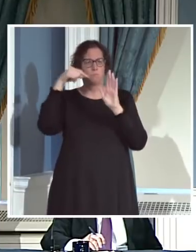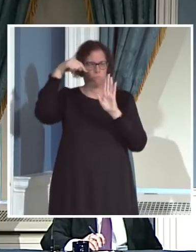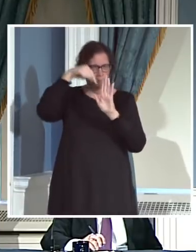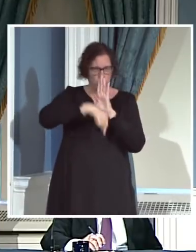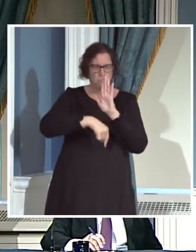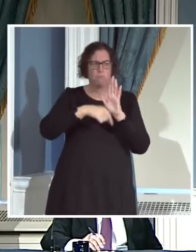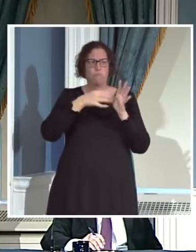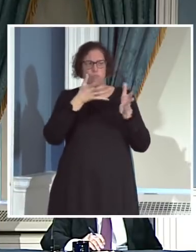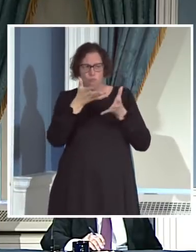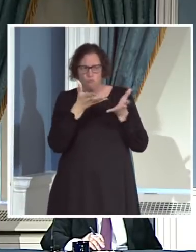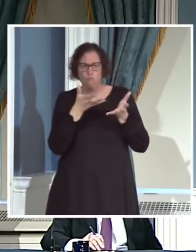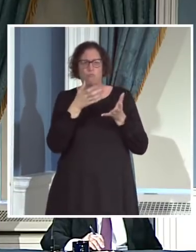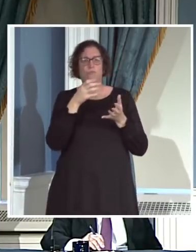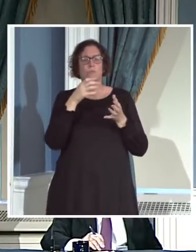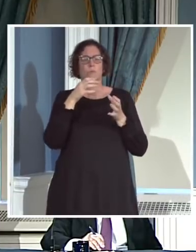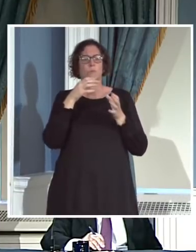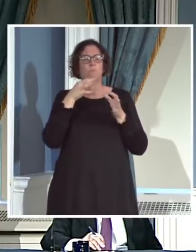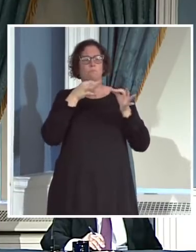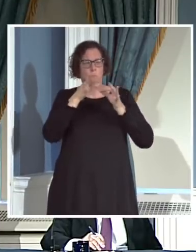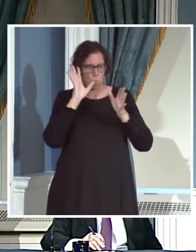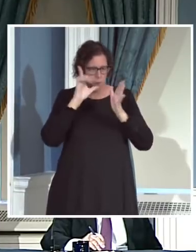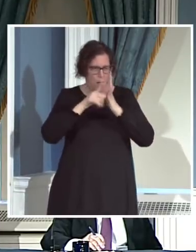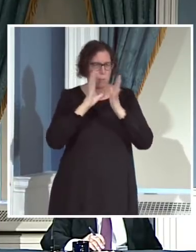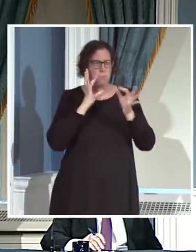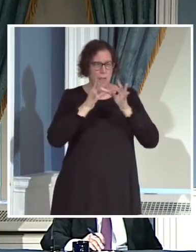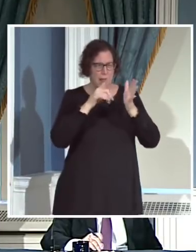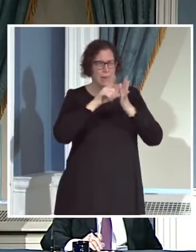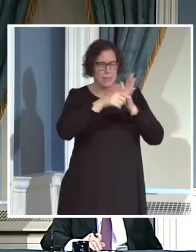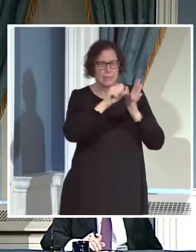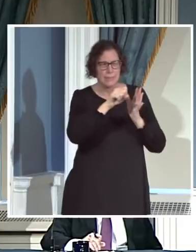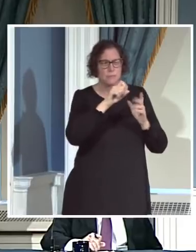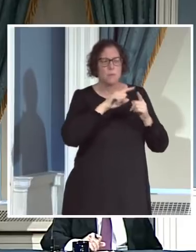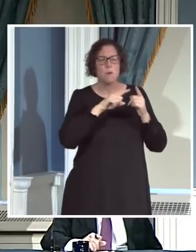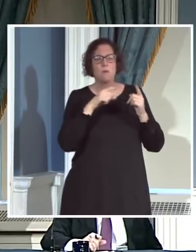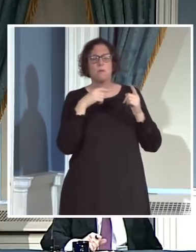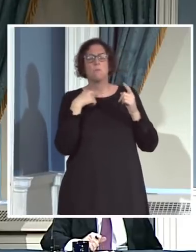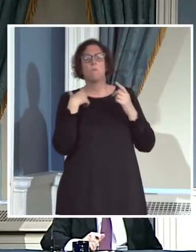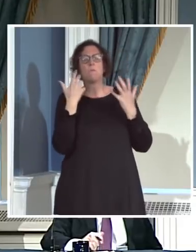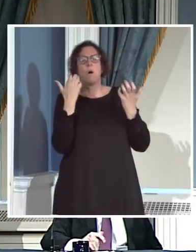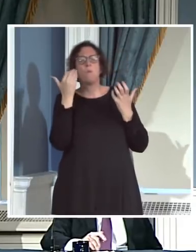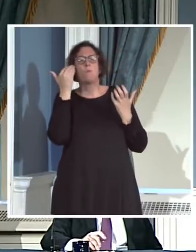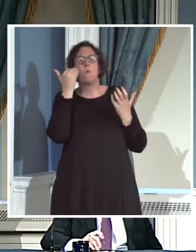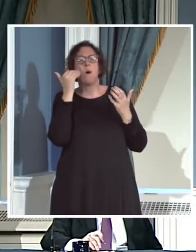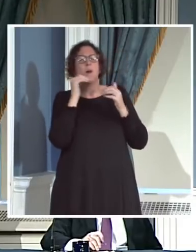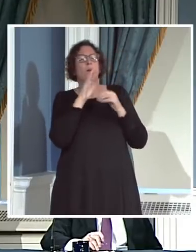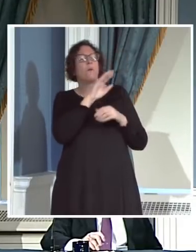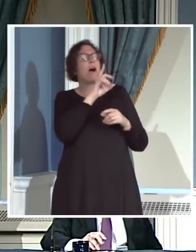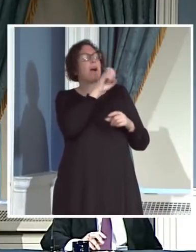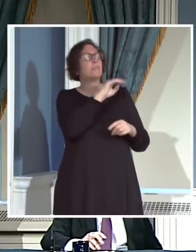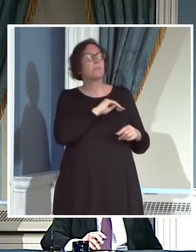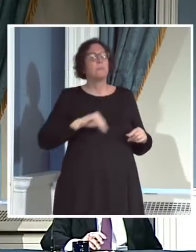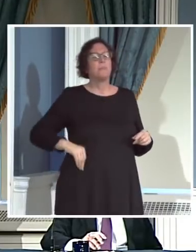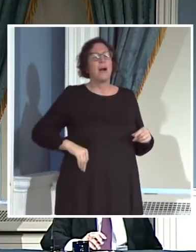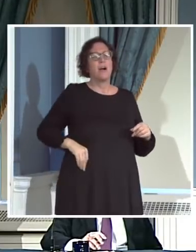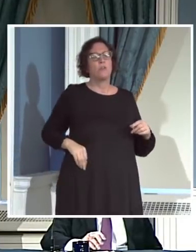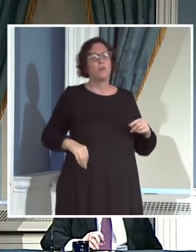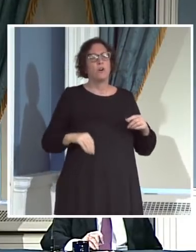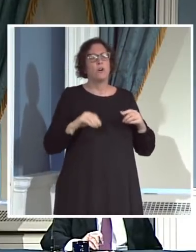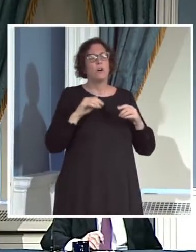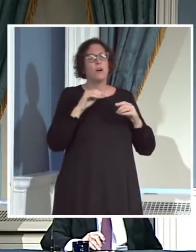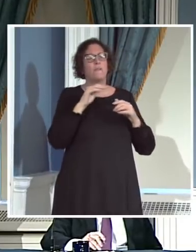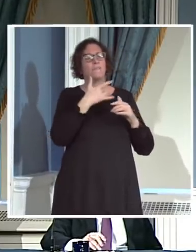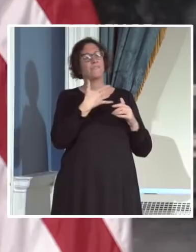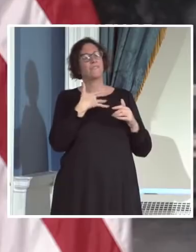How confident what? Do you feel about getting a number of beds that are needed? On